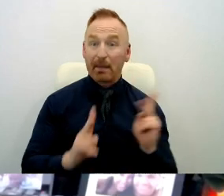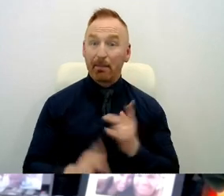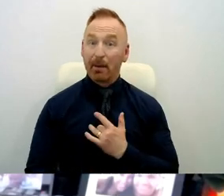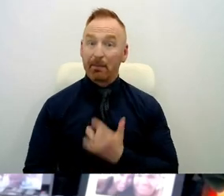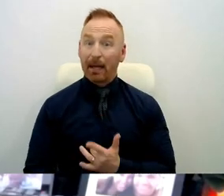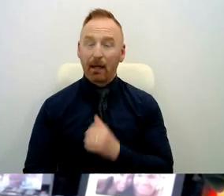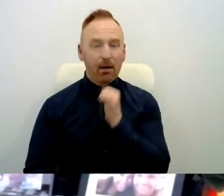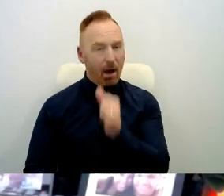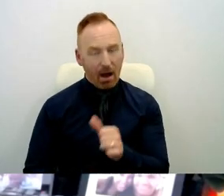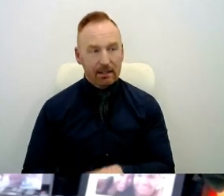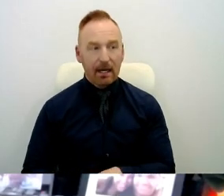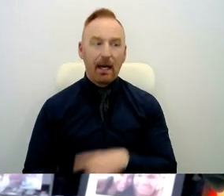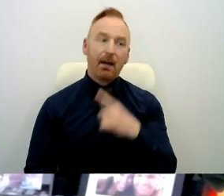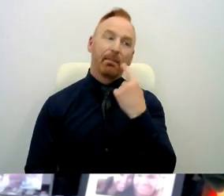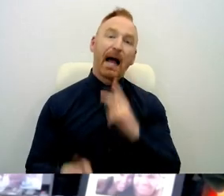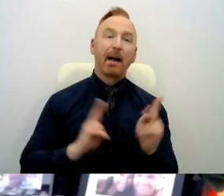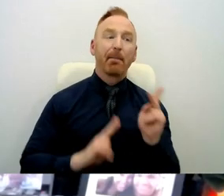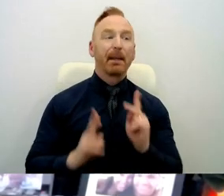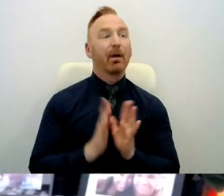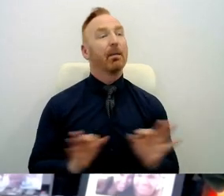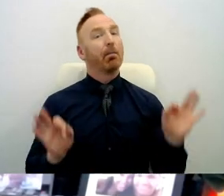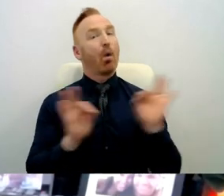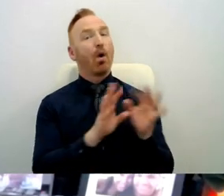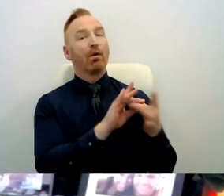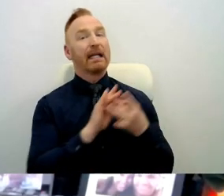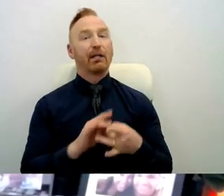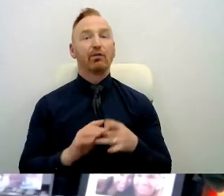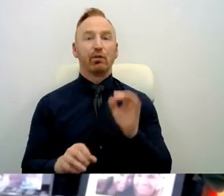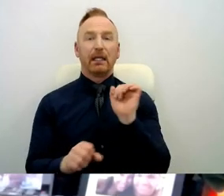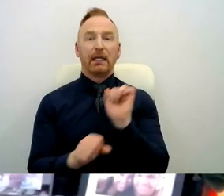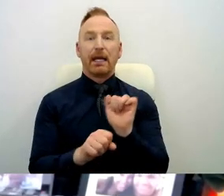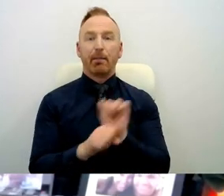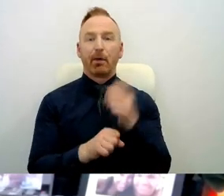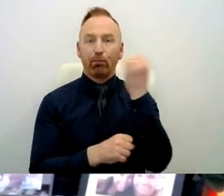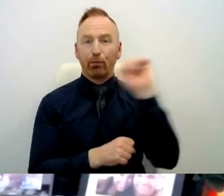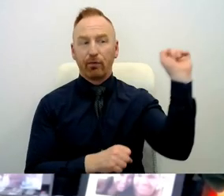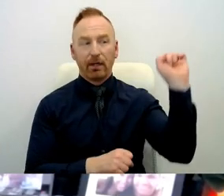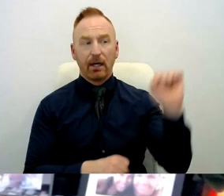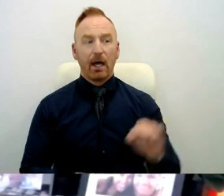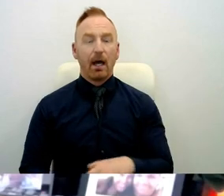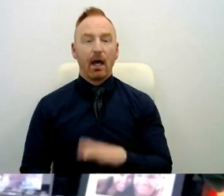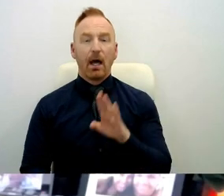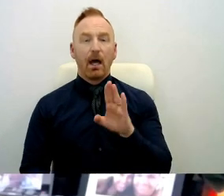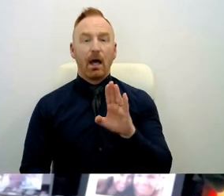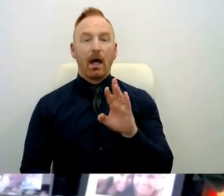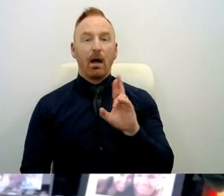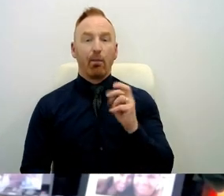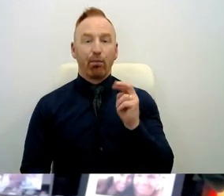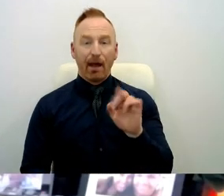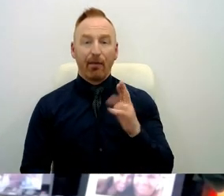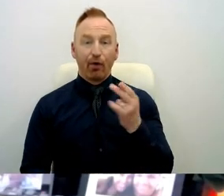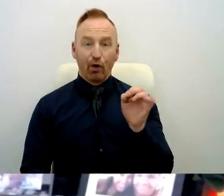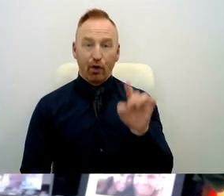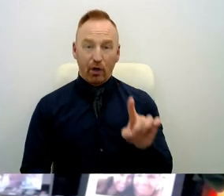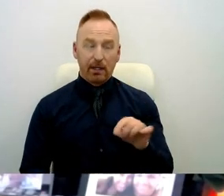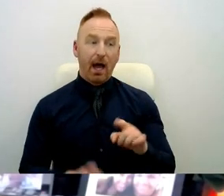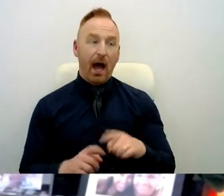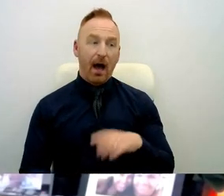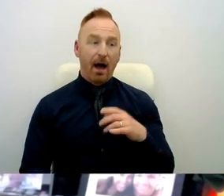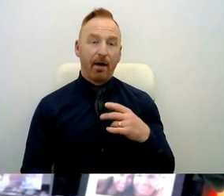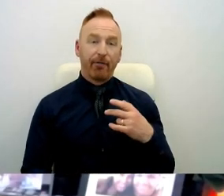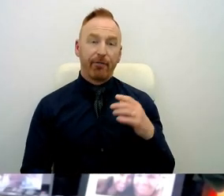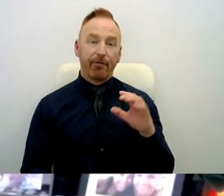speaking. Black folks then became important members of the labor movements, such as the Brotherhood of Sleeping Car Porters. And as